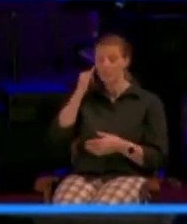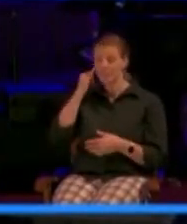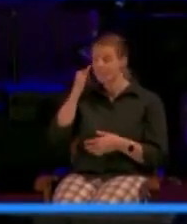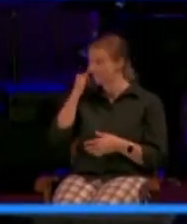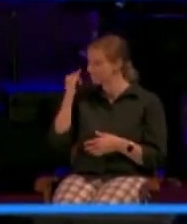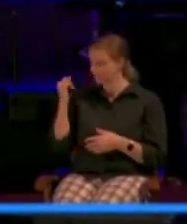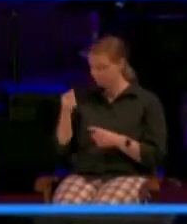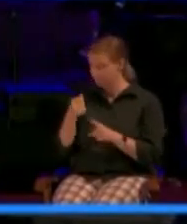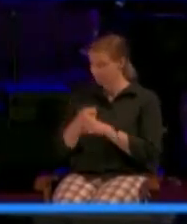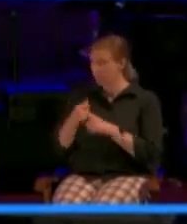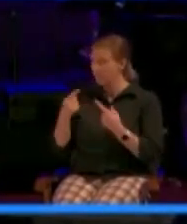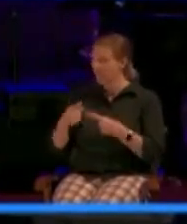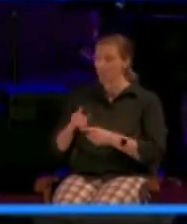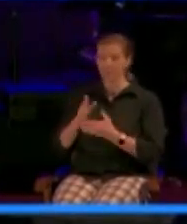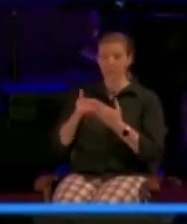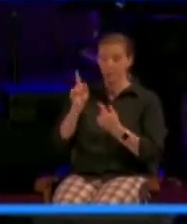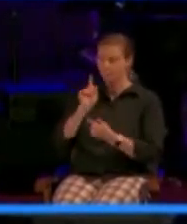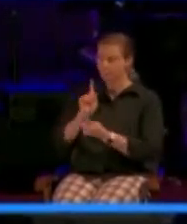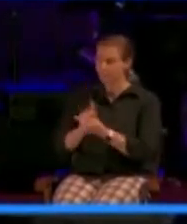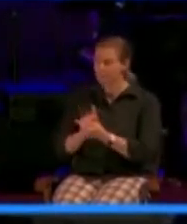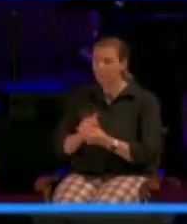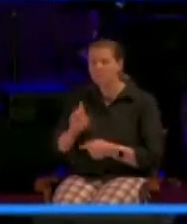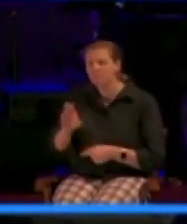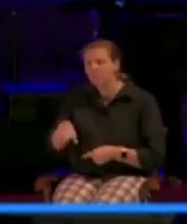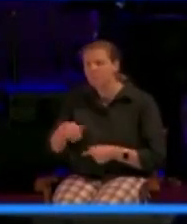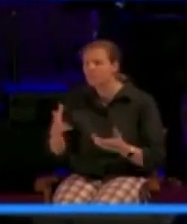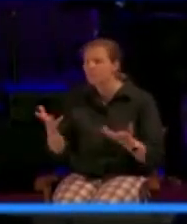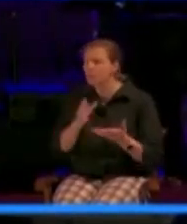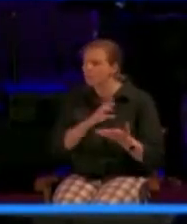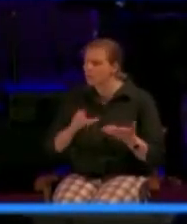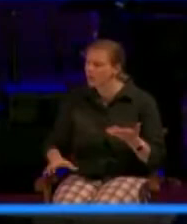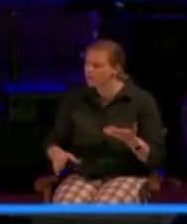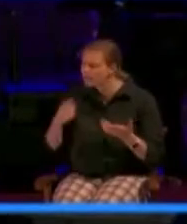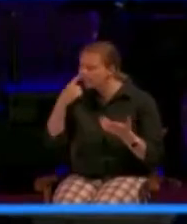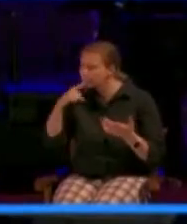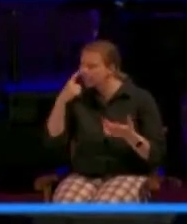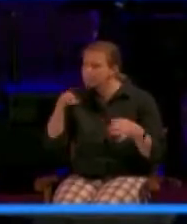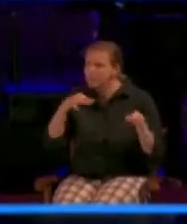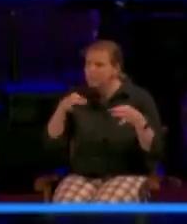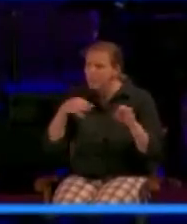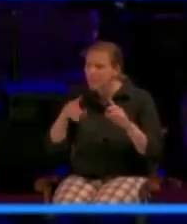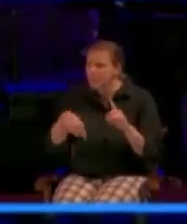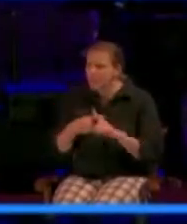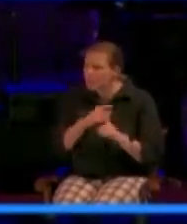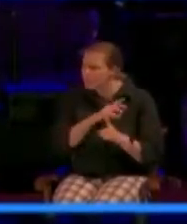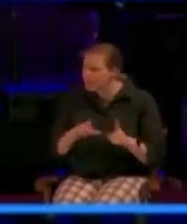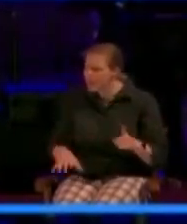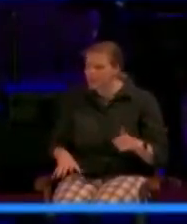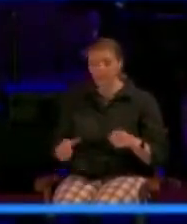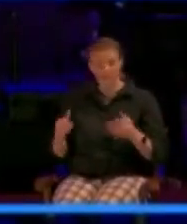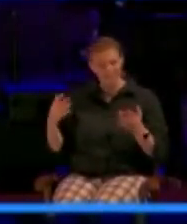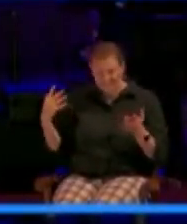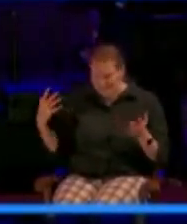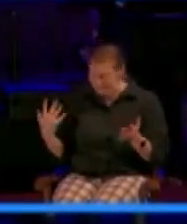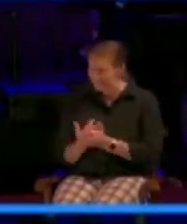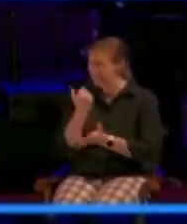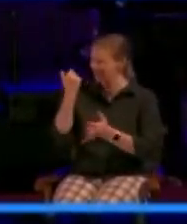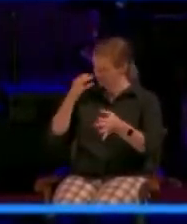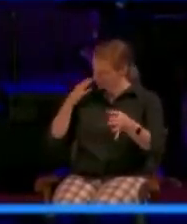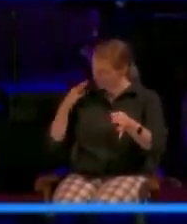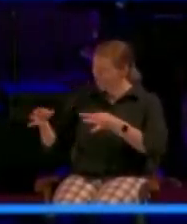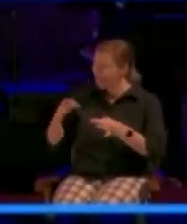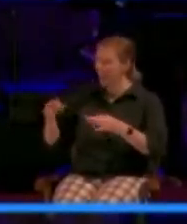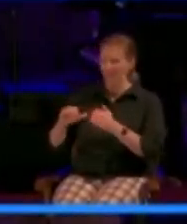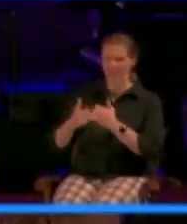don't run them around trying to get them lost. They already know they're lost. You move straight to salvation, right? Let me tell you about Jesus, because